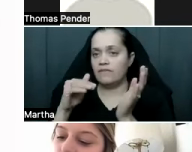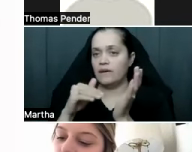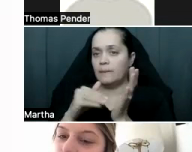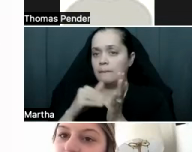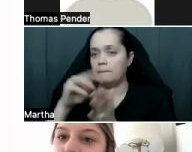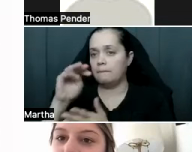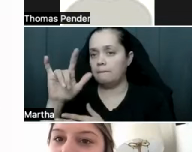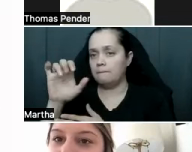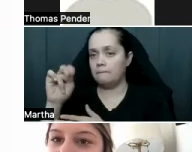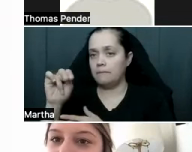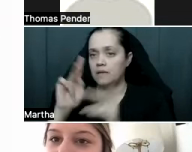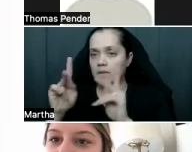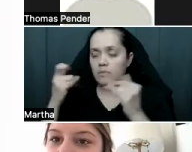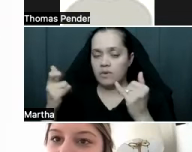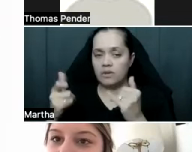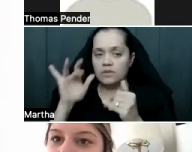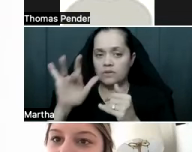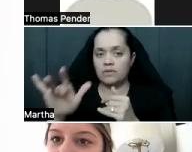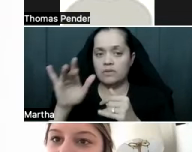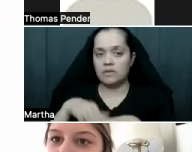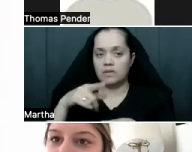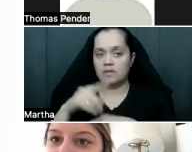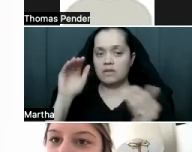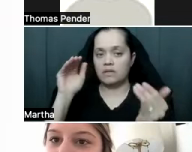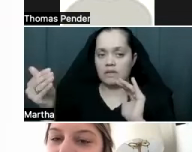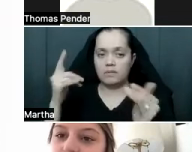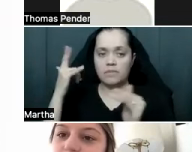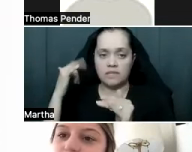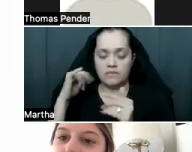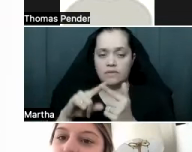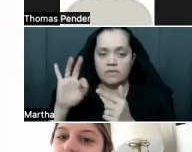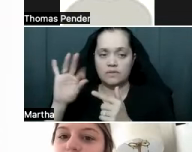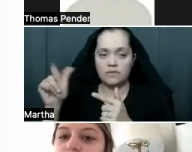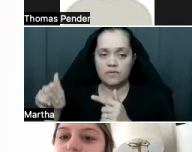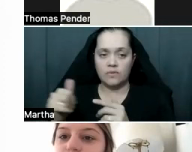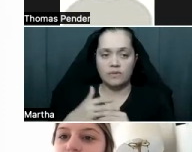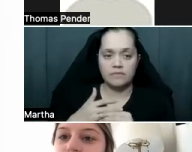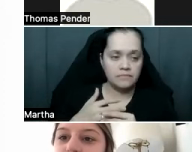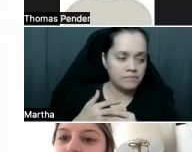now. So when you click on it, it compares California to Florida.